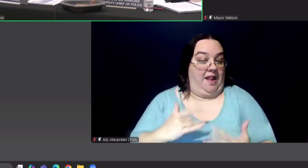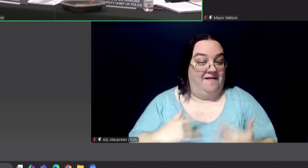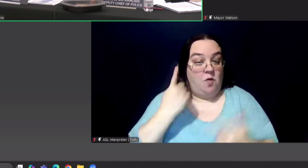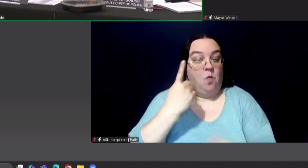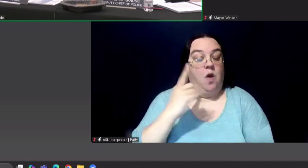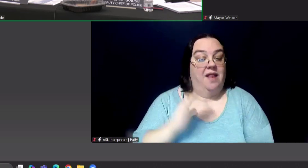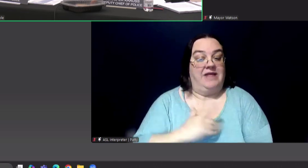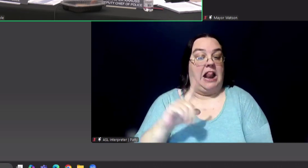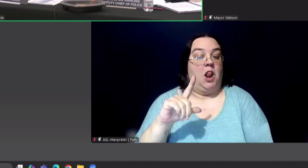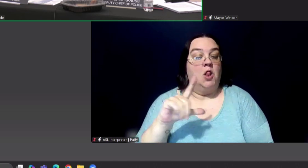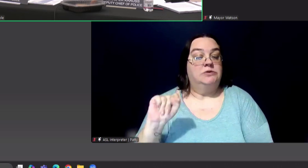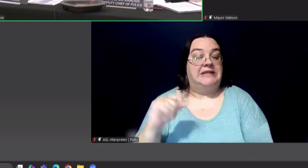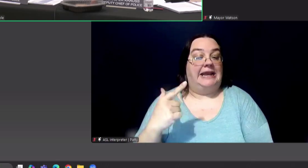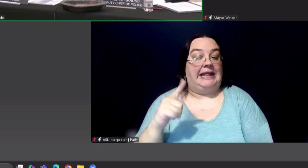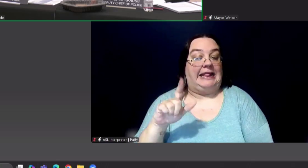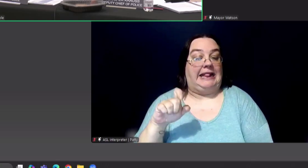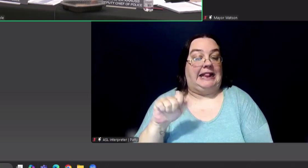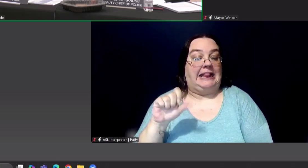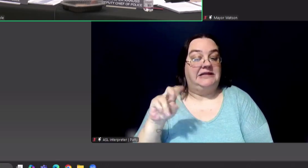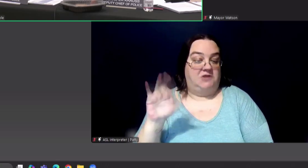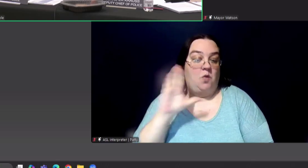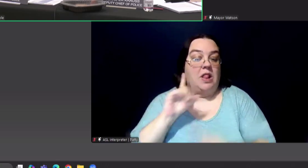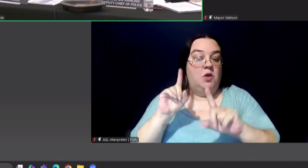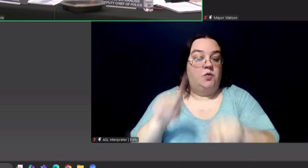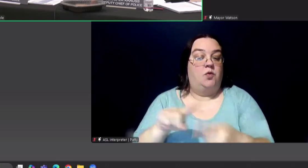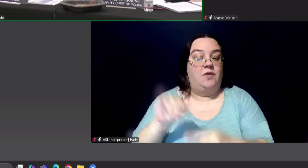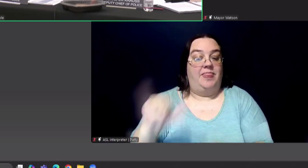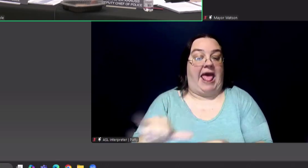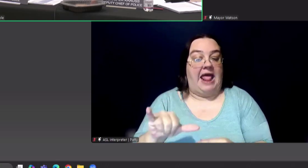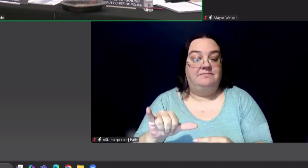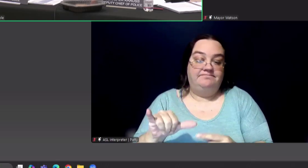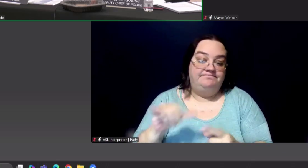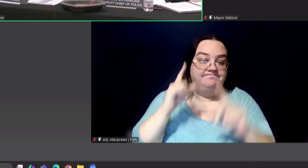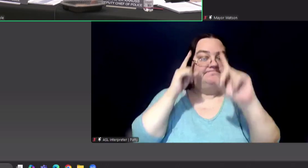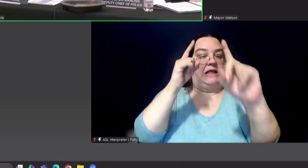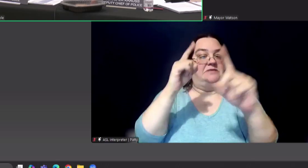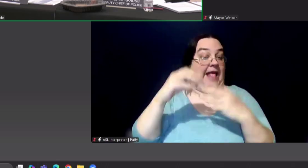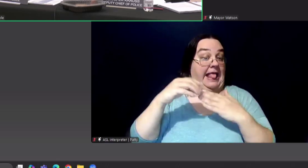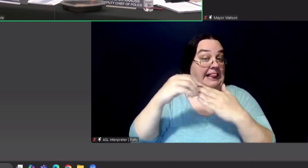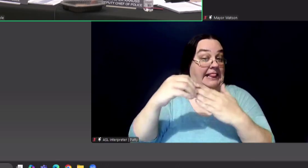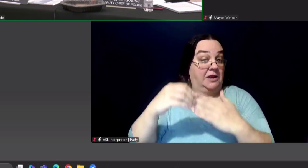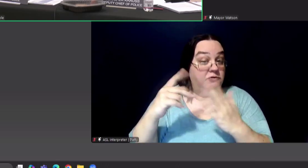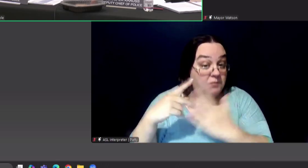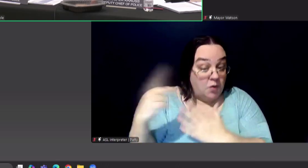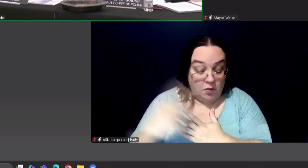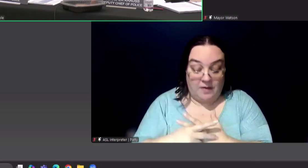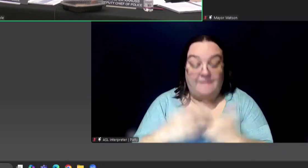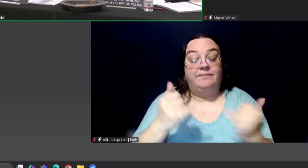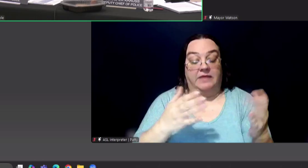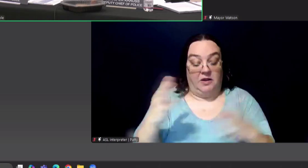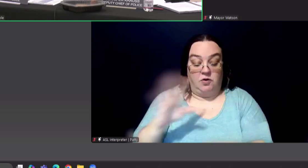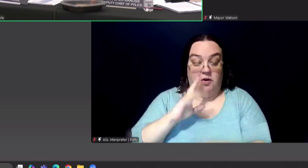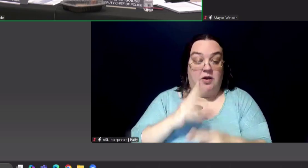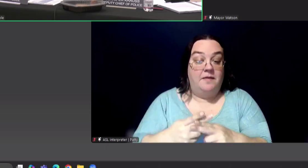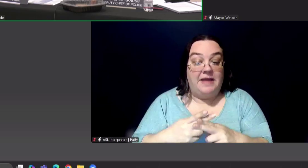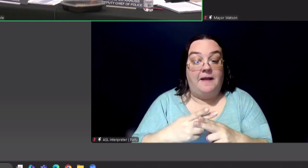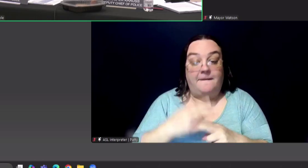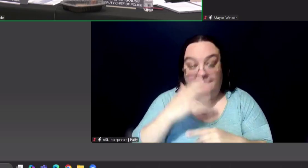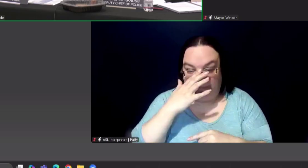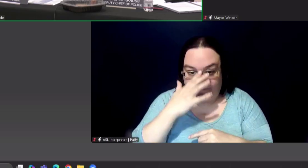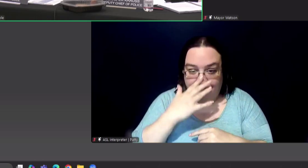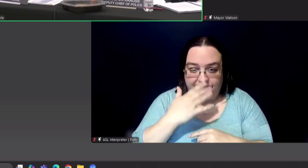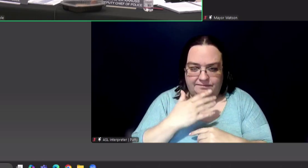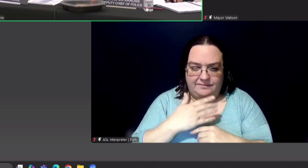who'll be attending the Aspiring Leaders Program. As it relates to our patrol services, over the last week and a